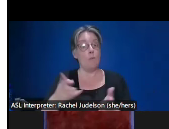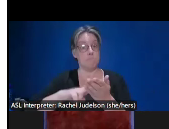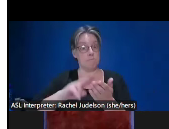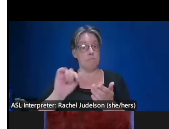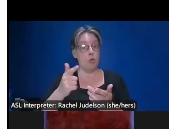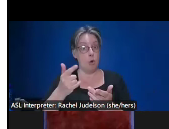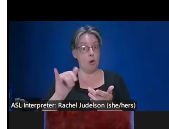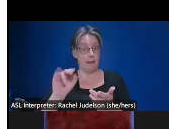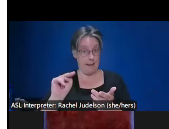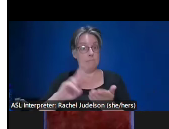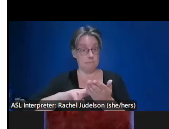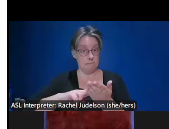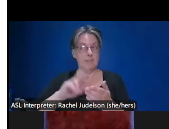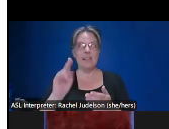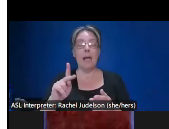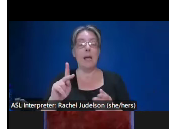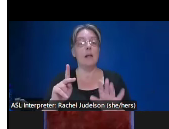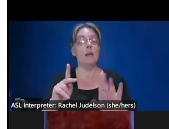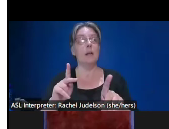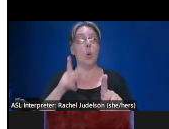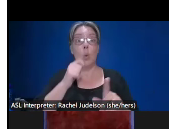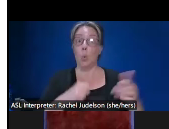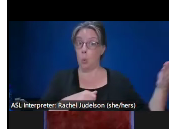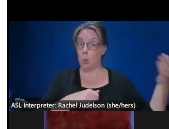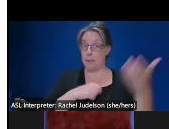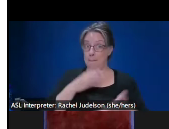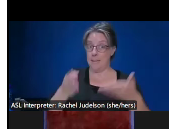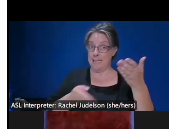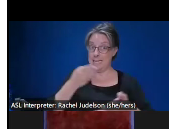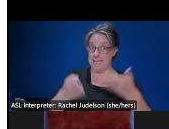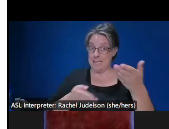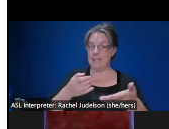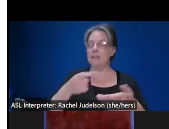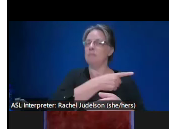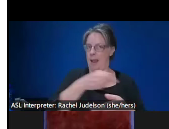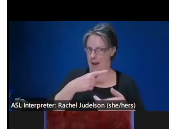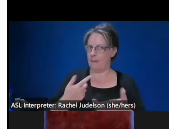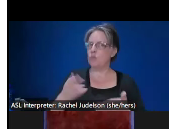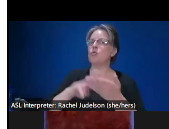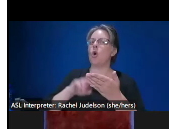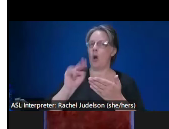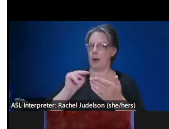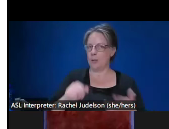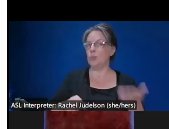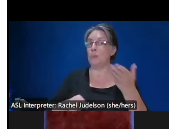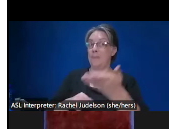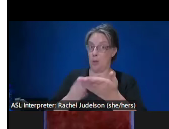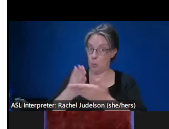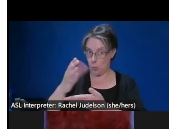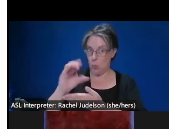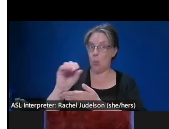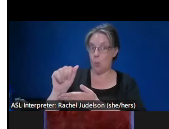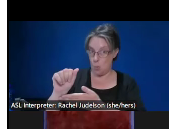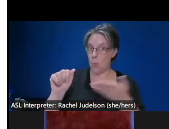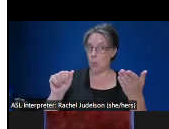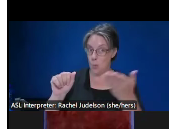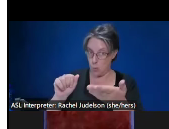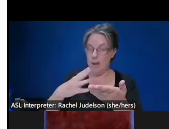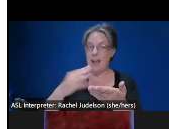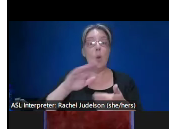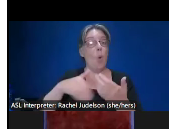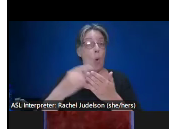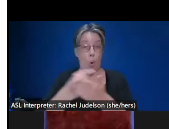um, people that are submitting abstracts, they have to log into Oxford Abstracts and submit through Oxford Abstracts. And all the